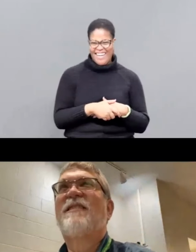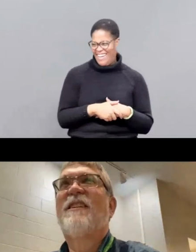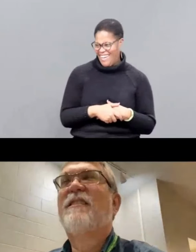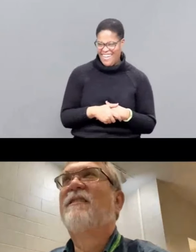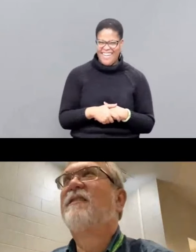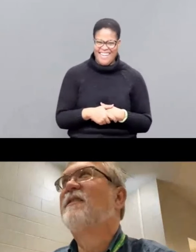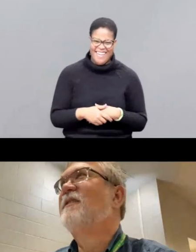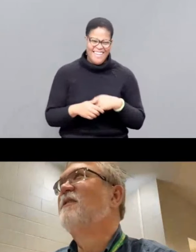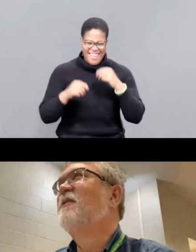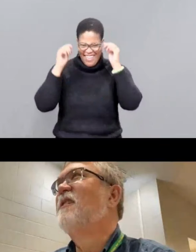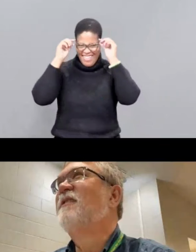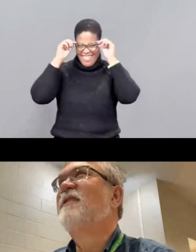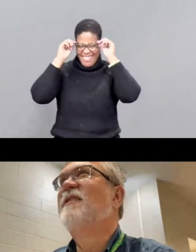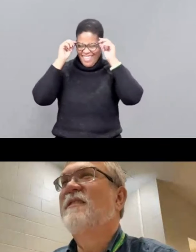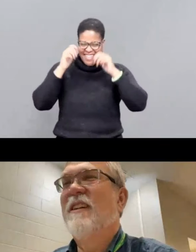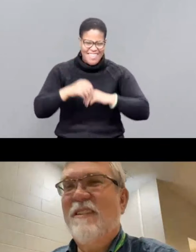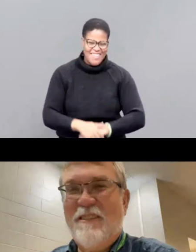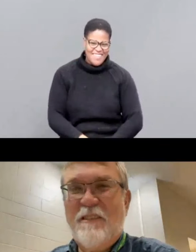Yeah.